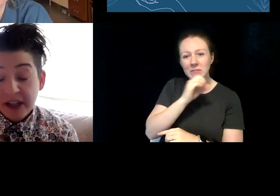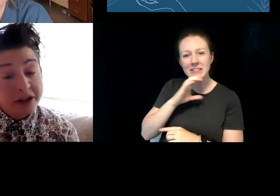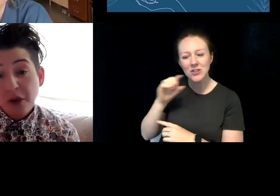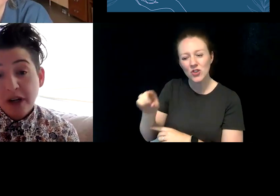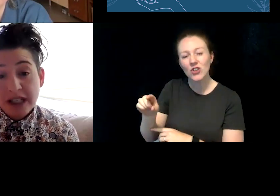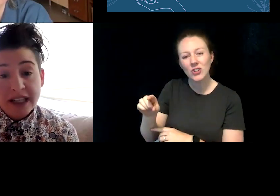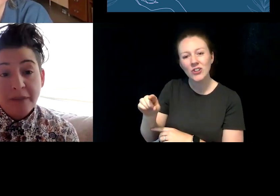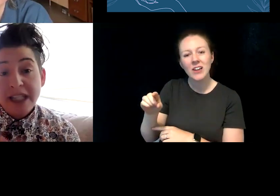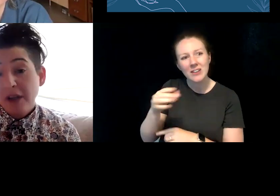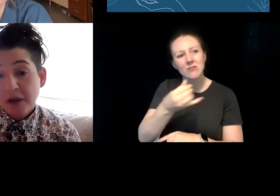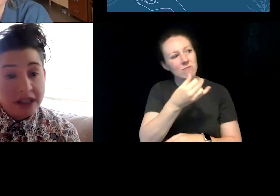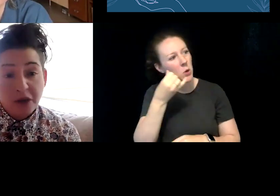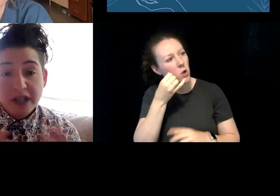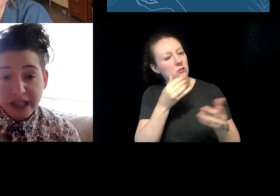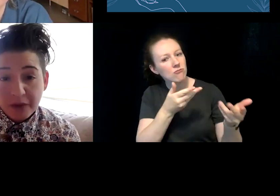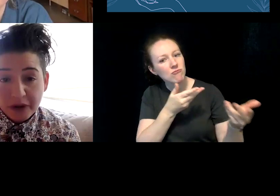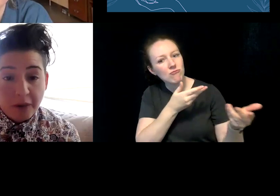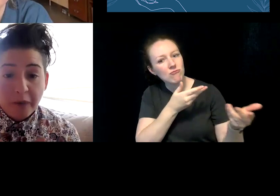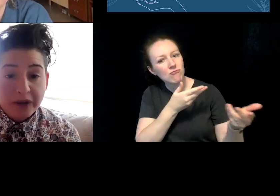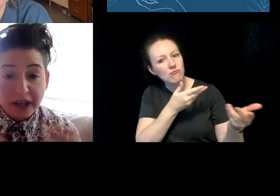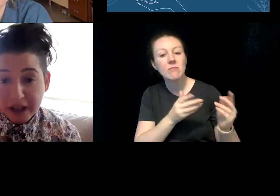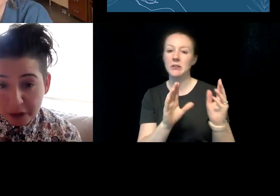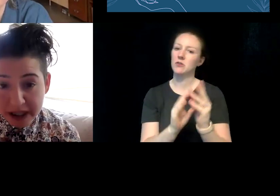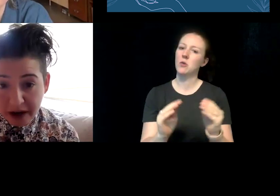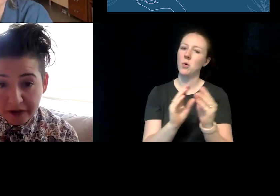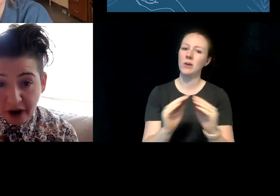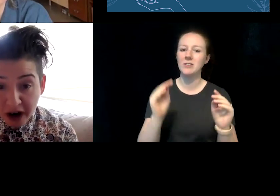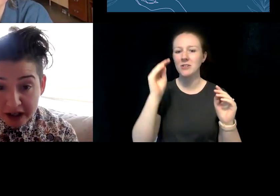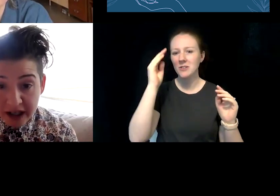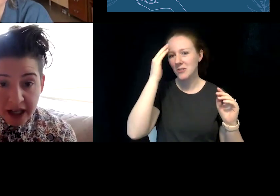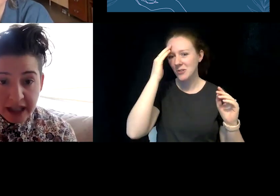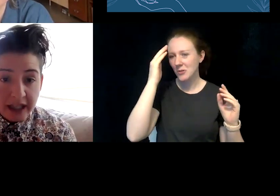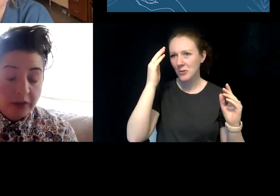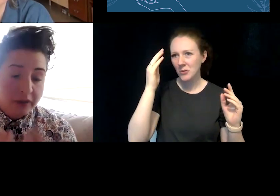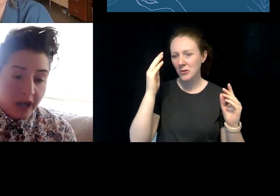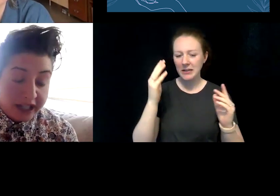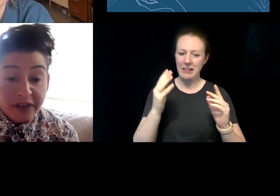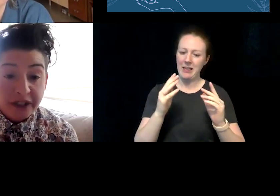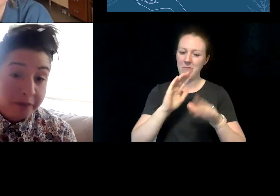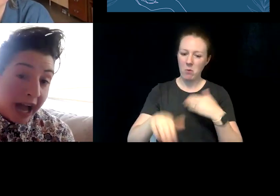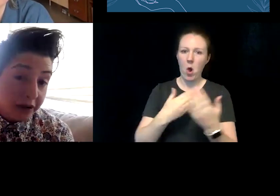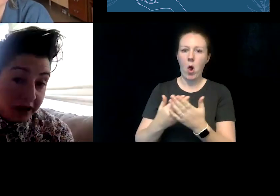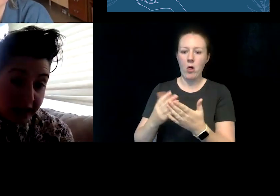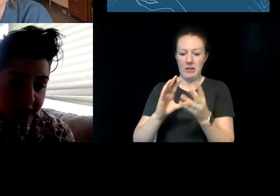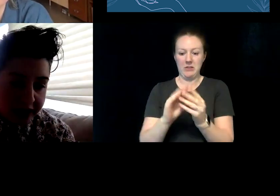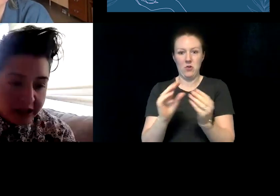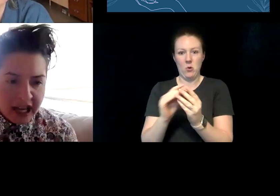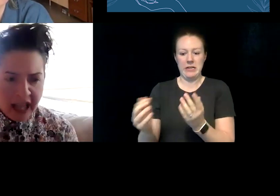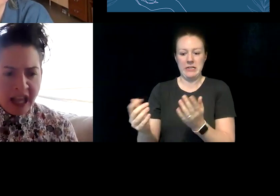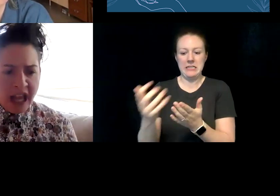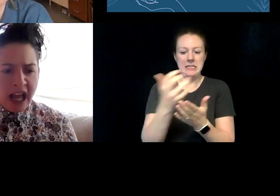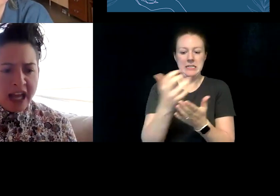and hear their stories. And then based on those stories, they would come up with, like, a new piece of art that they would gift it back to the